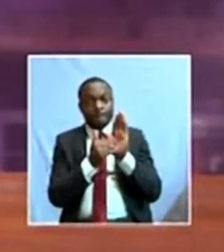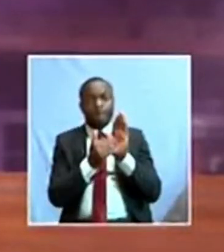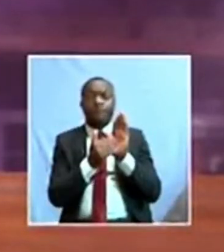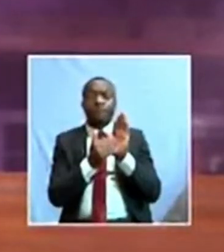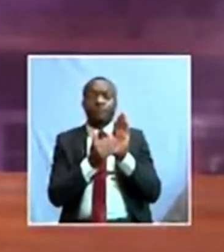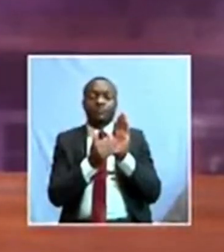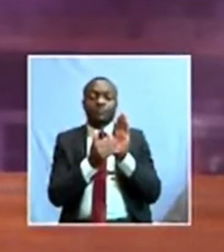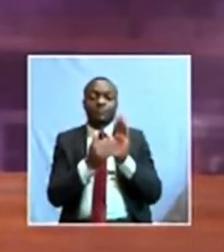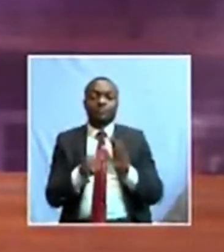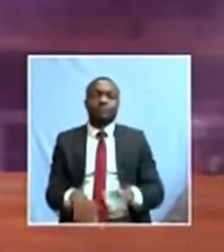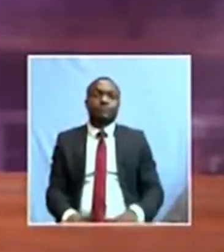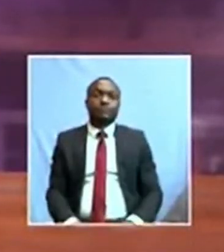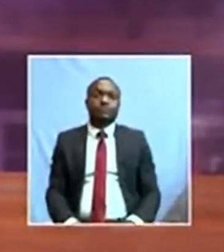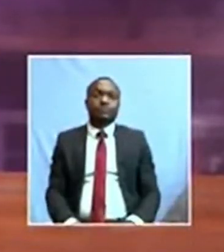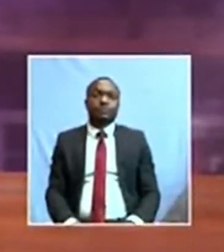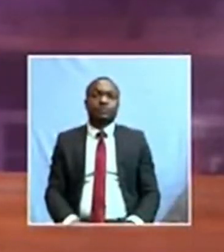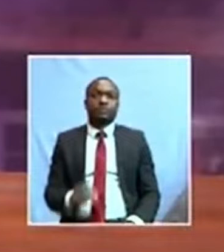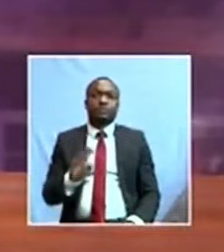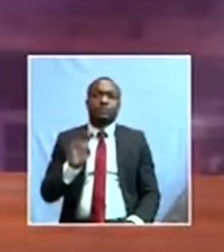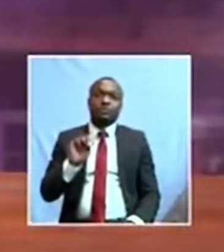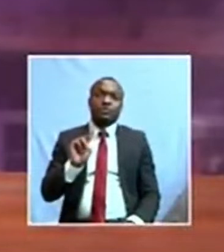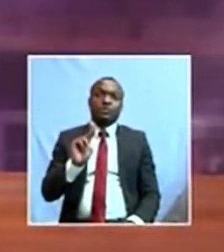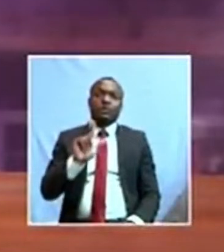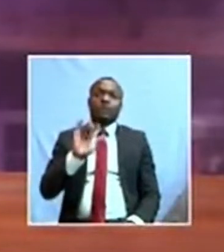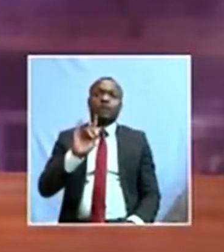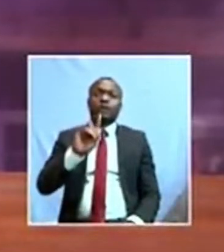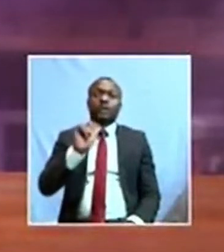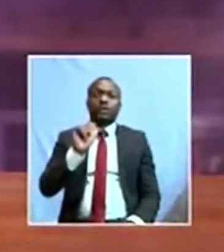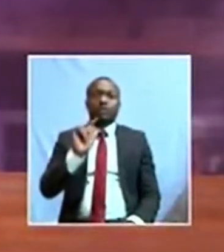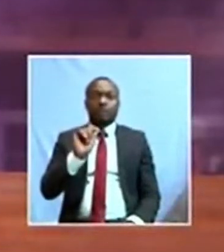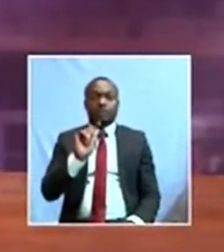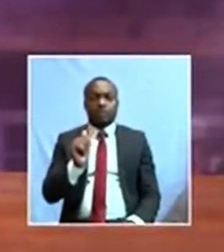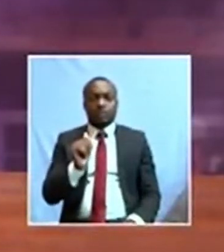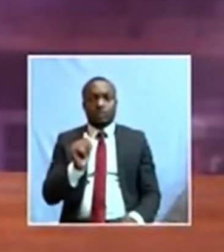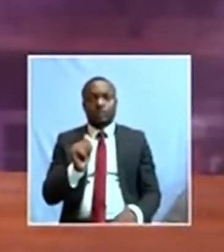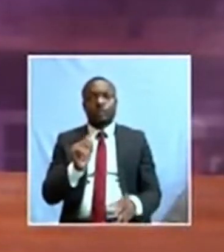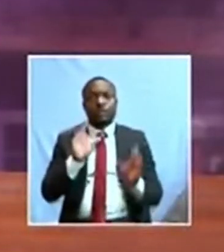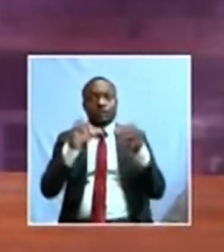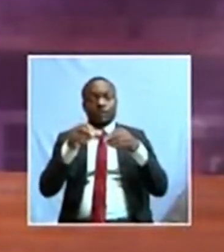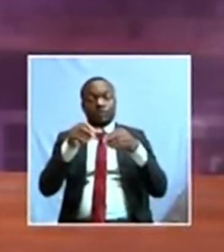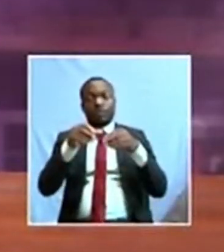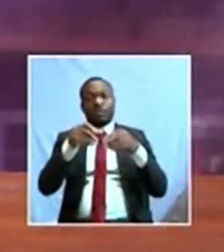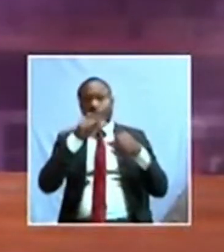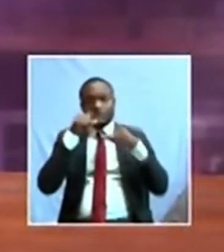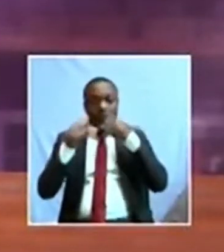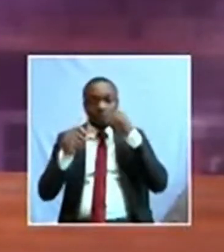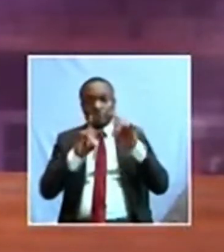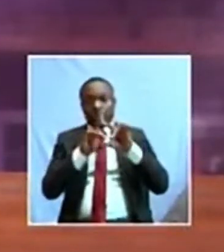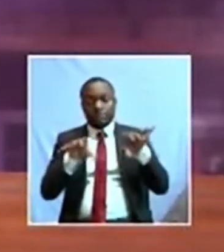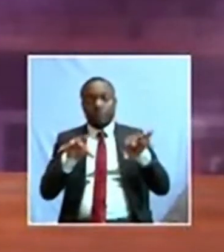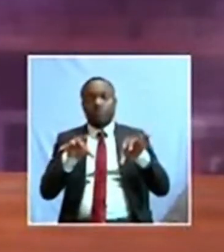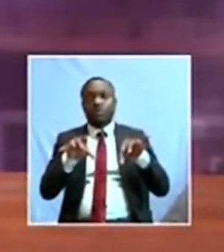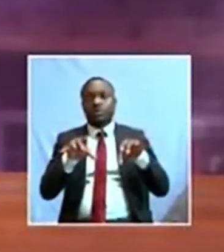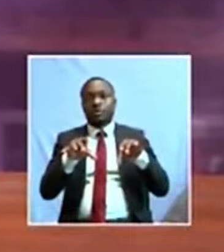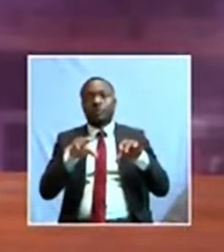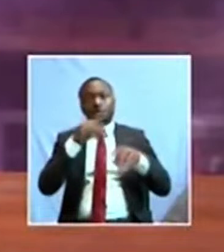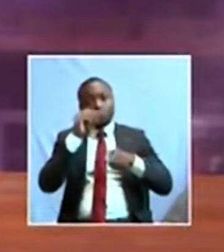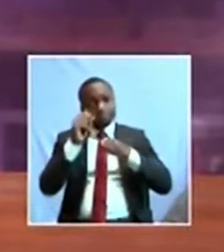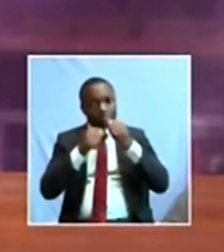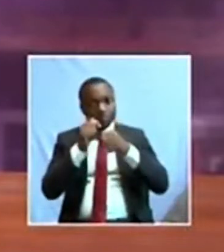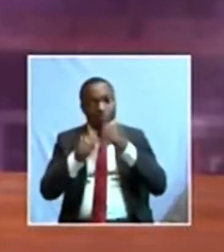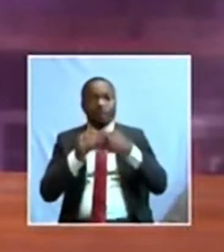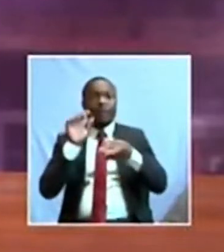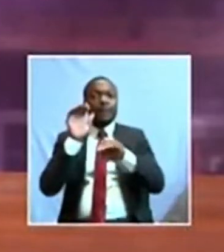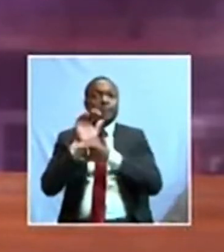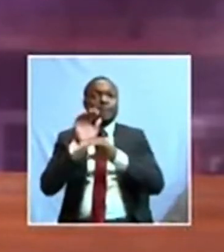Mulikita. We expect a committee on agriculture, lands and tourism, under the topic the impact